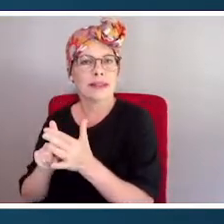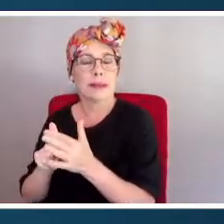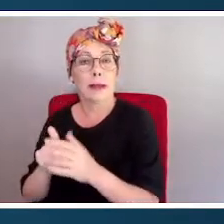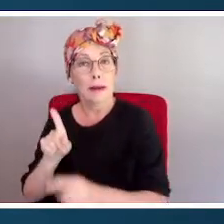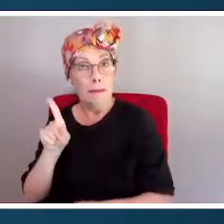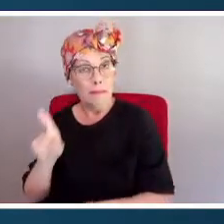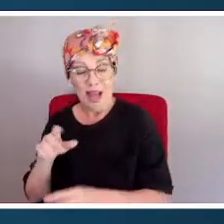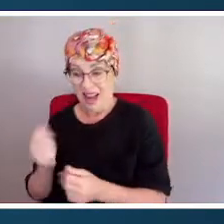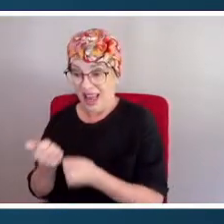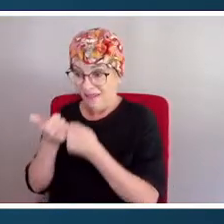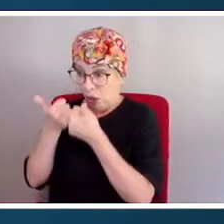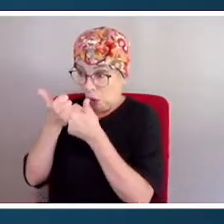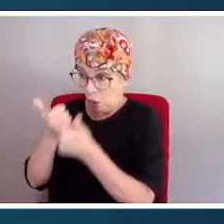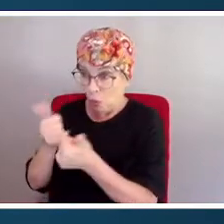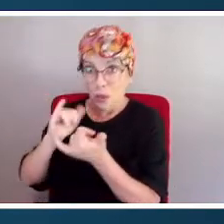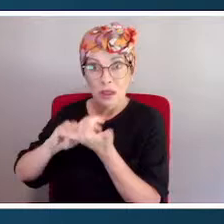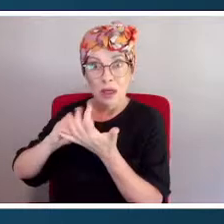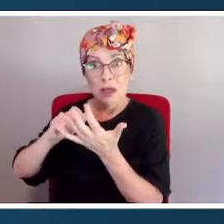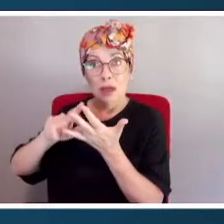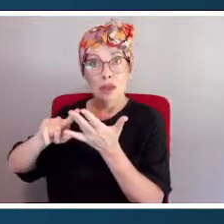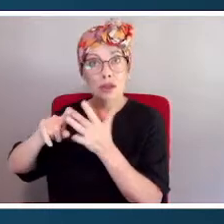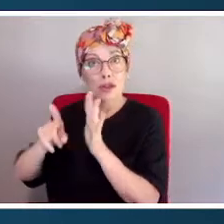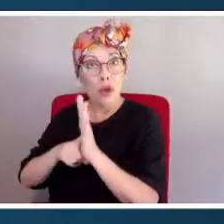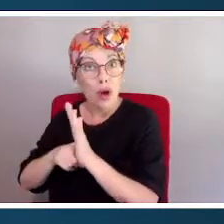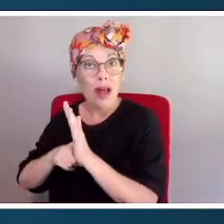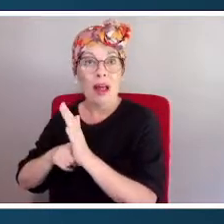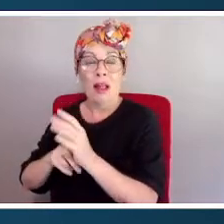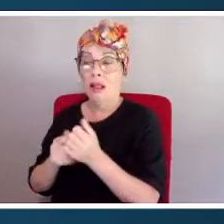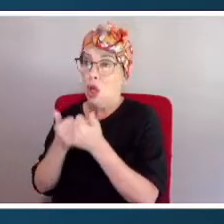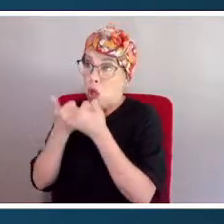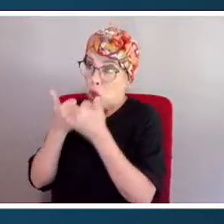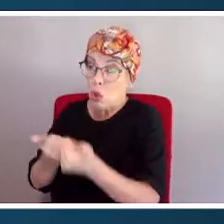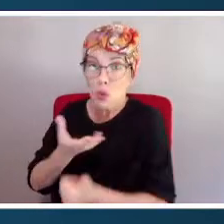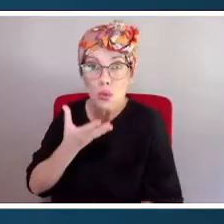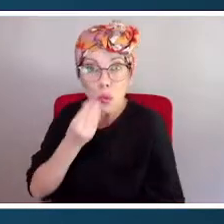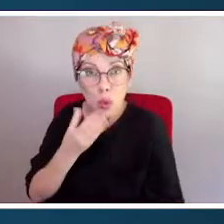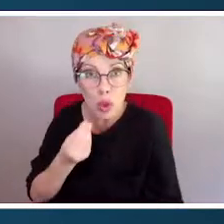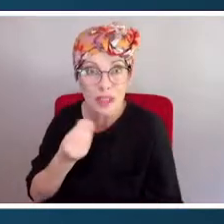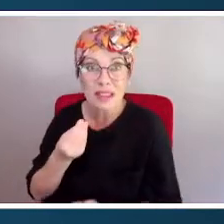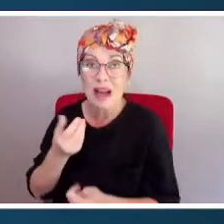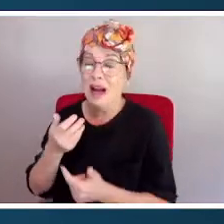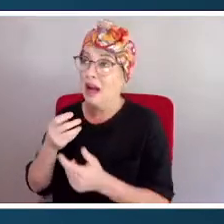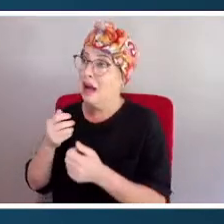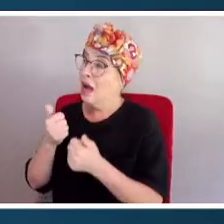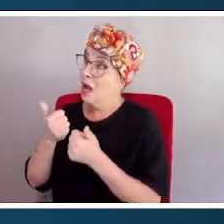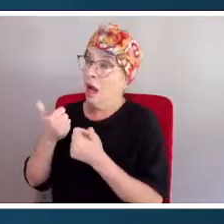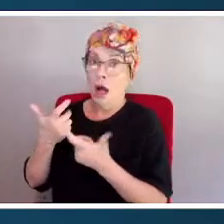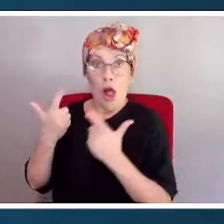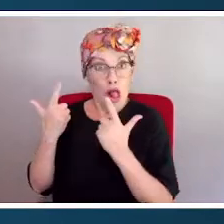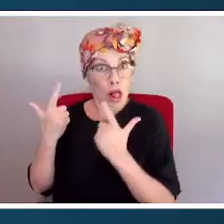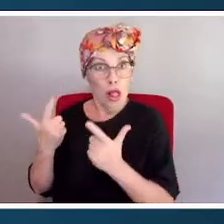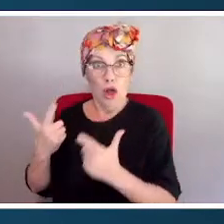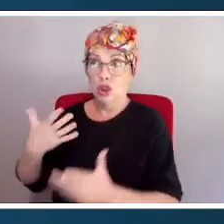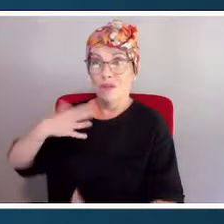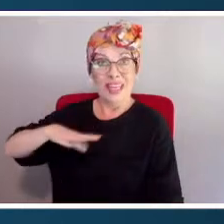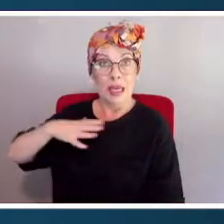high demand, far too many rice farmers in Raketi were losing their crops to